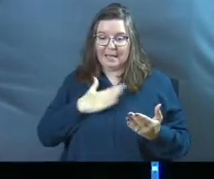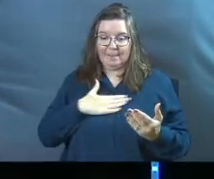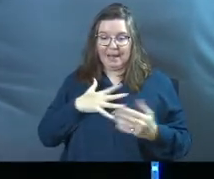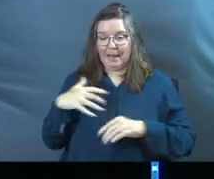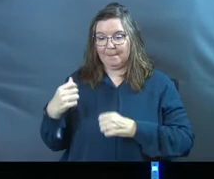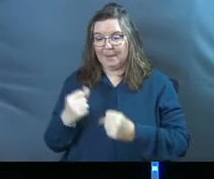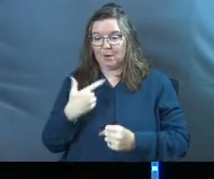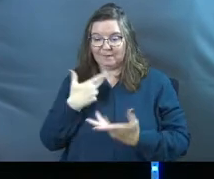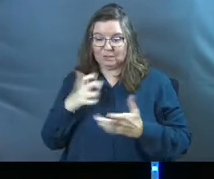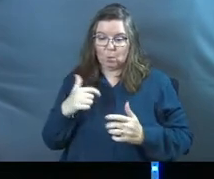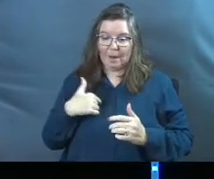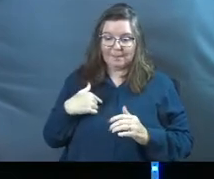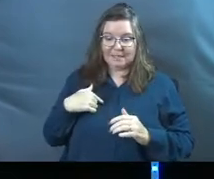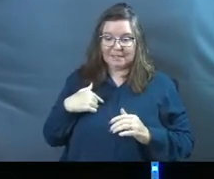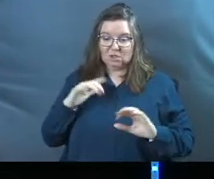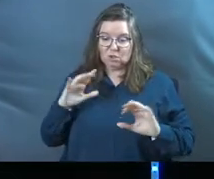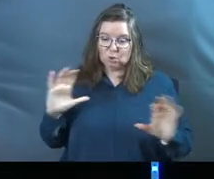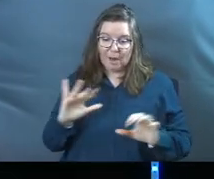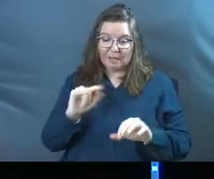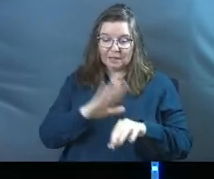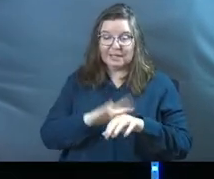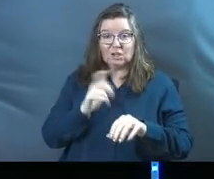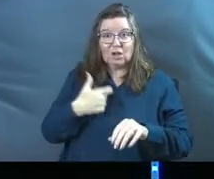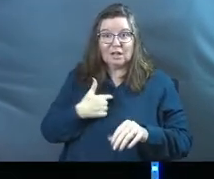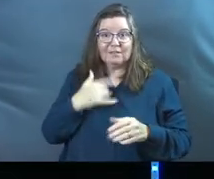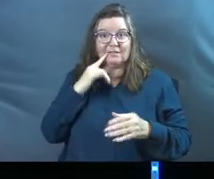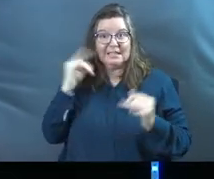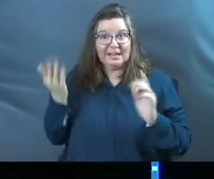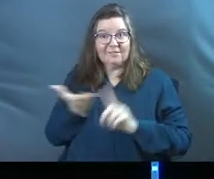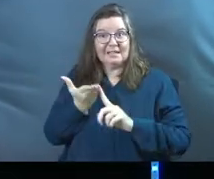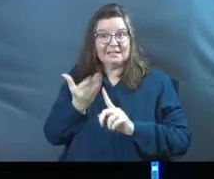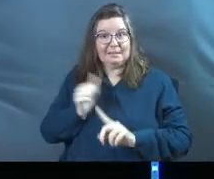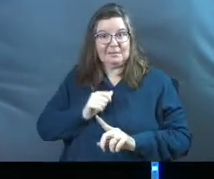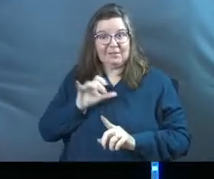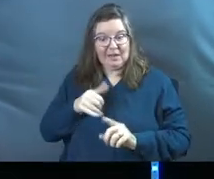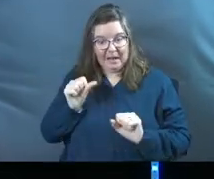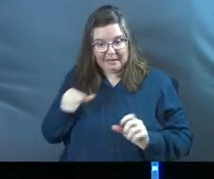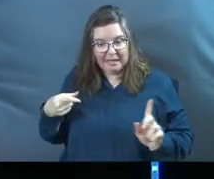my power if he didn't want me to act on it? He could have told himself that.